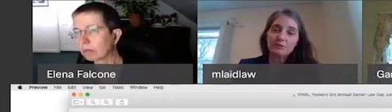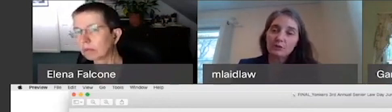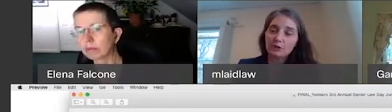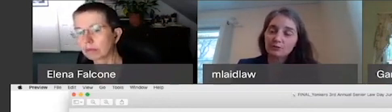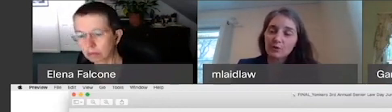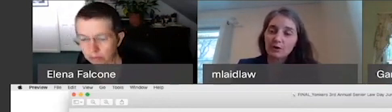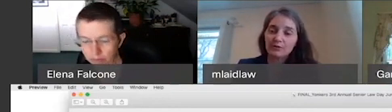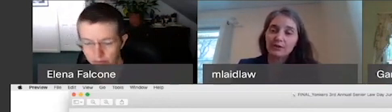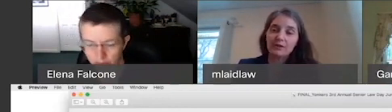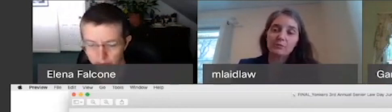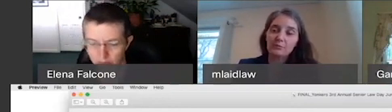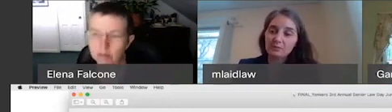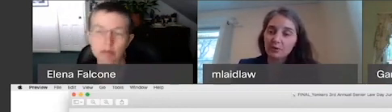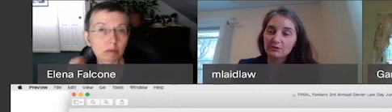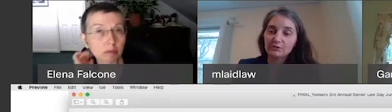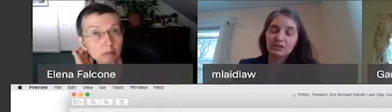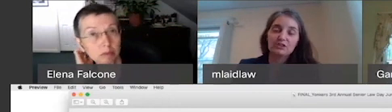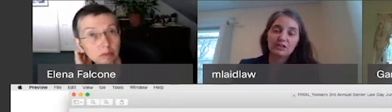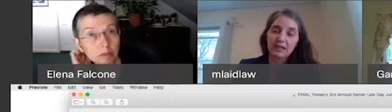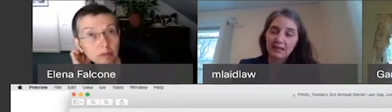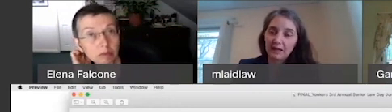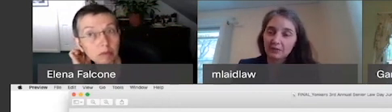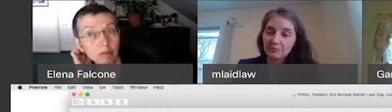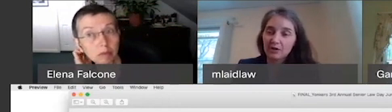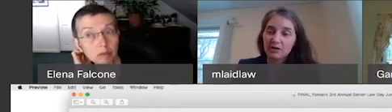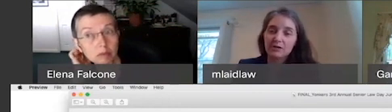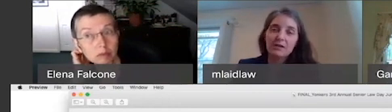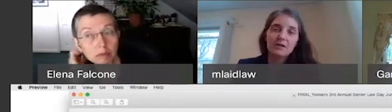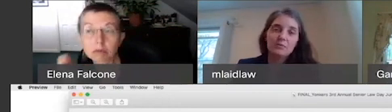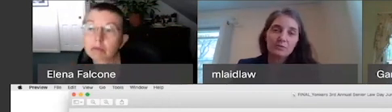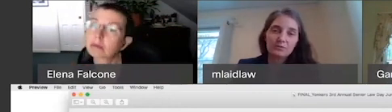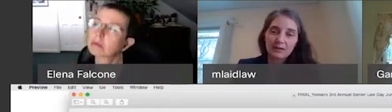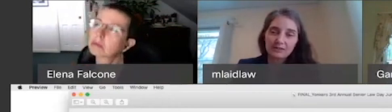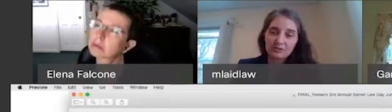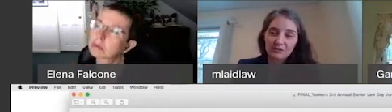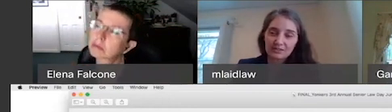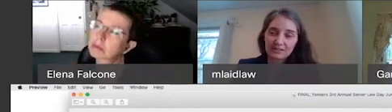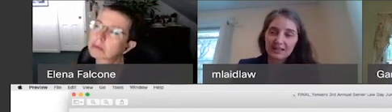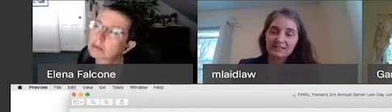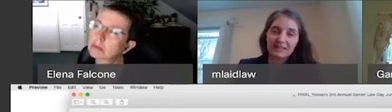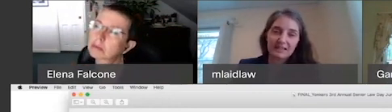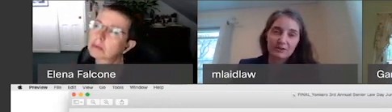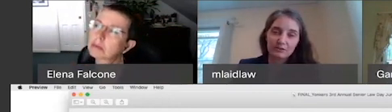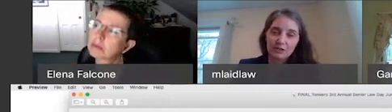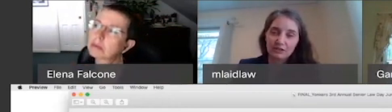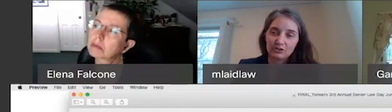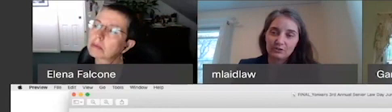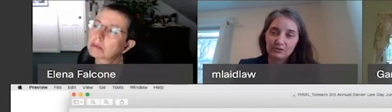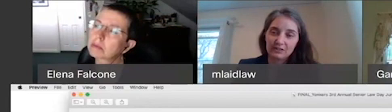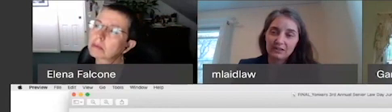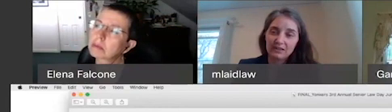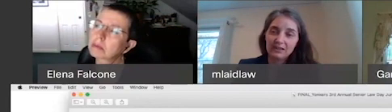do work for the Women's Bar Association and County Bar with respect to trust and estates and elder law